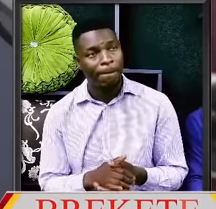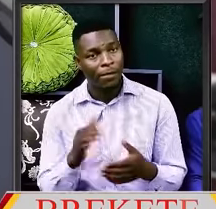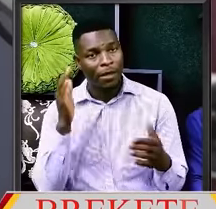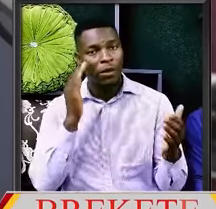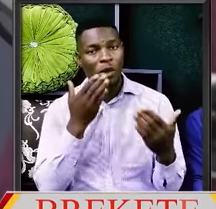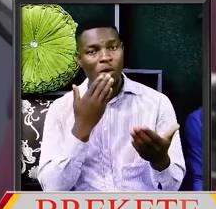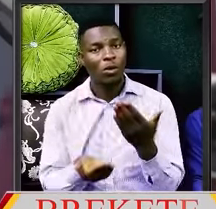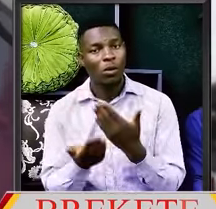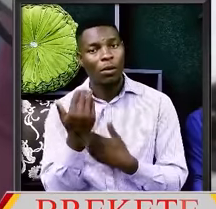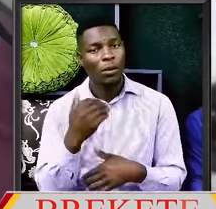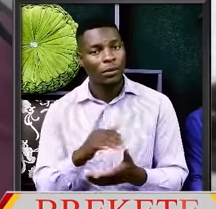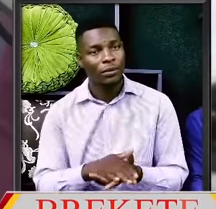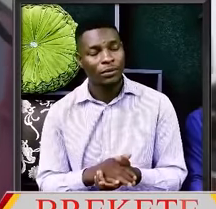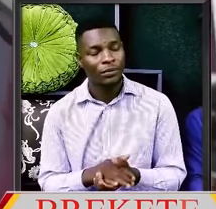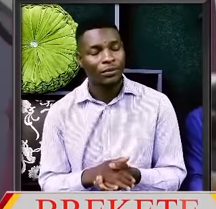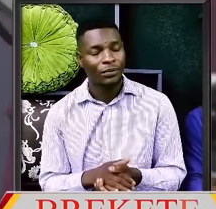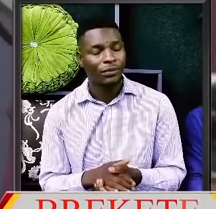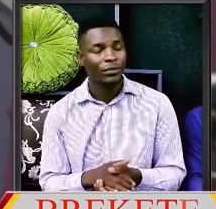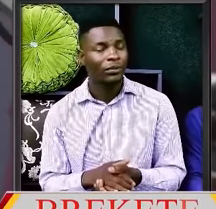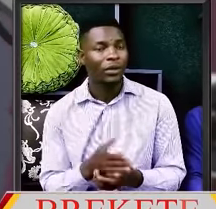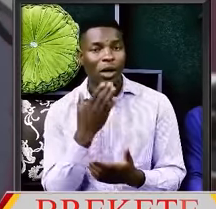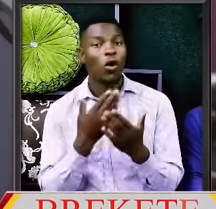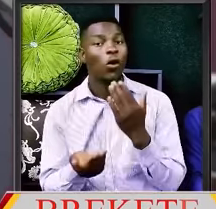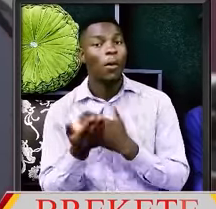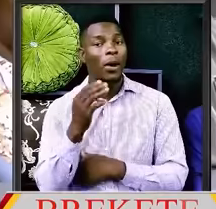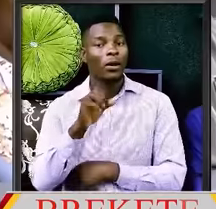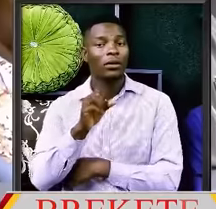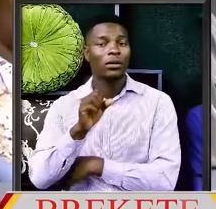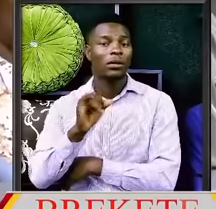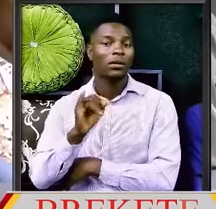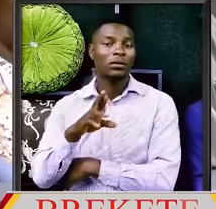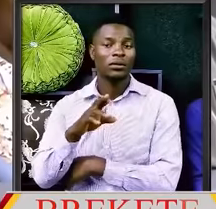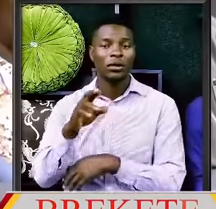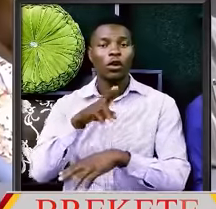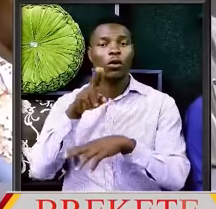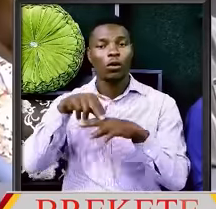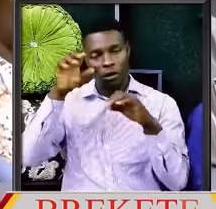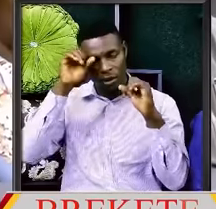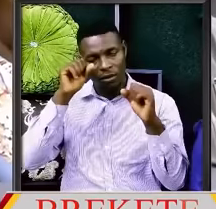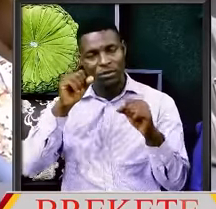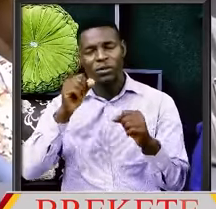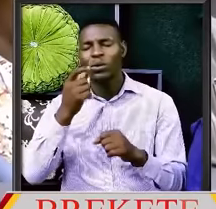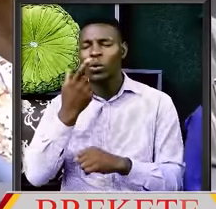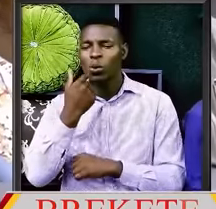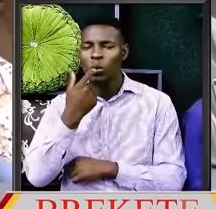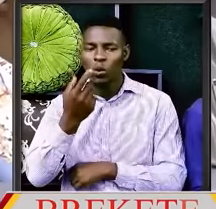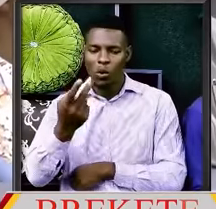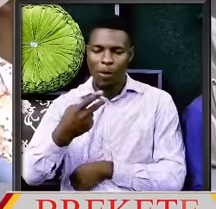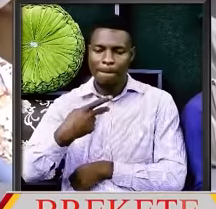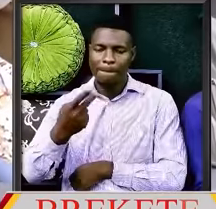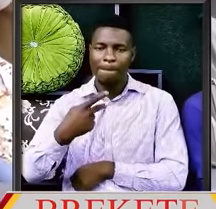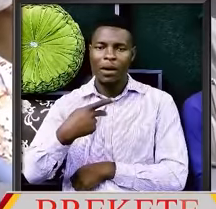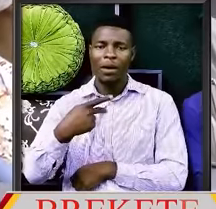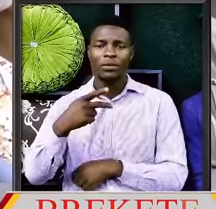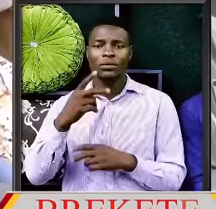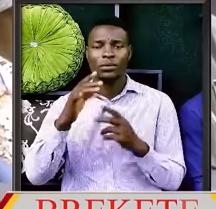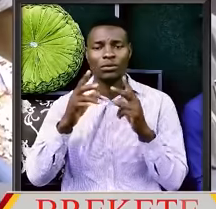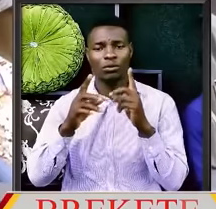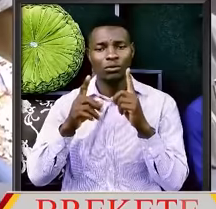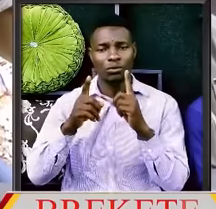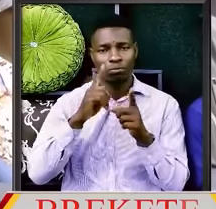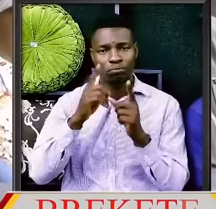Hello, good morning. Good morning, sir. Ordinary President, sir. Now, who me and I'm the Vano for radio and TV telephone?